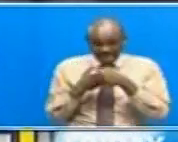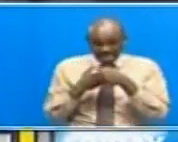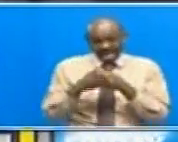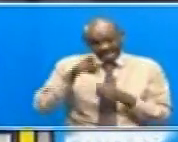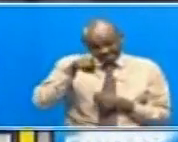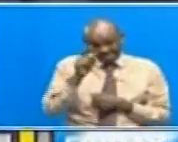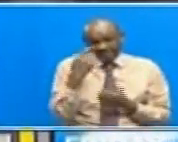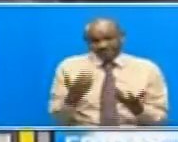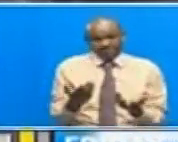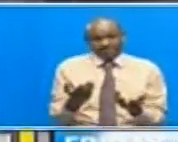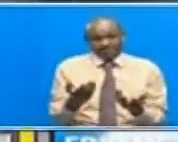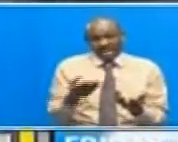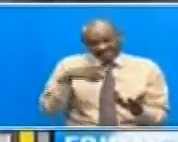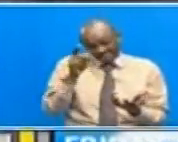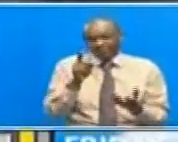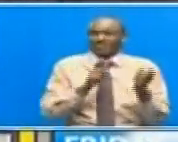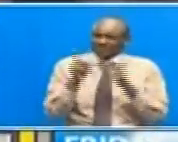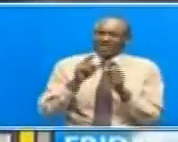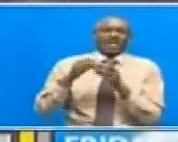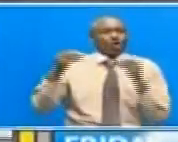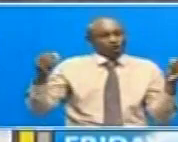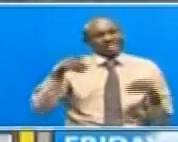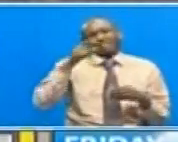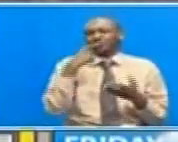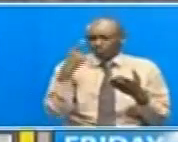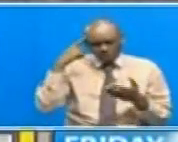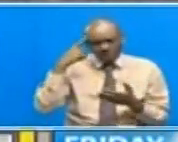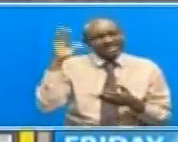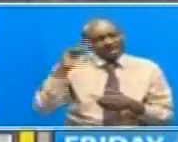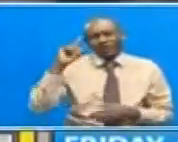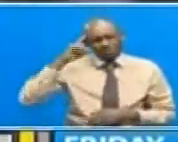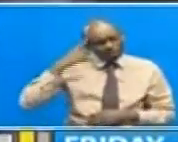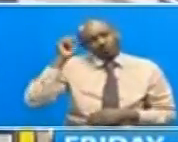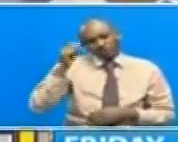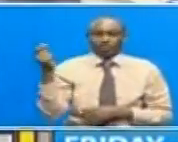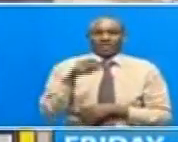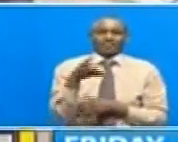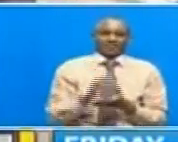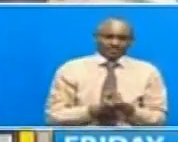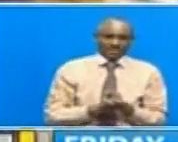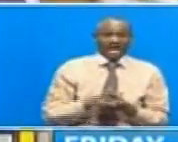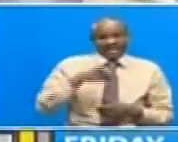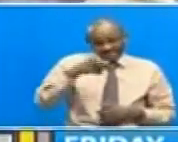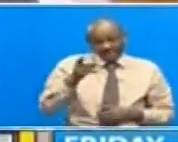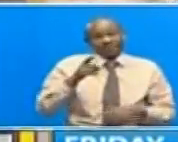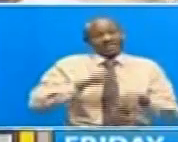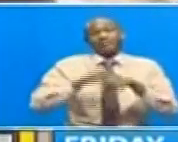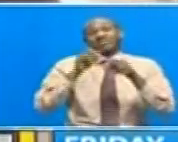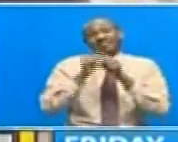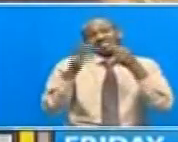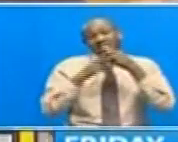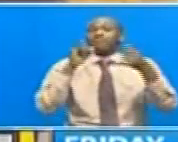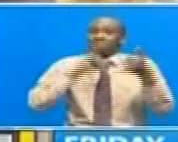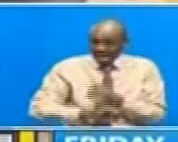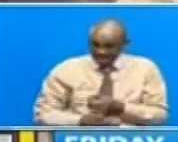1999, one marquee journey. Achol says she never thought she'd come this far, married off at 17,